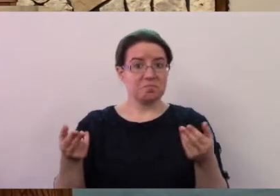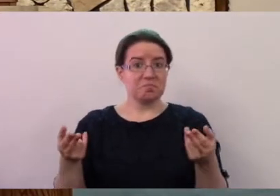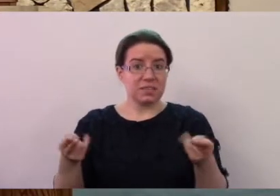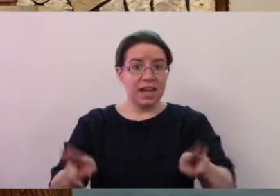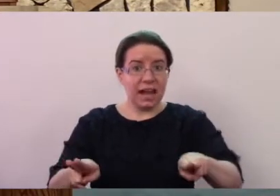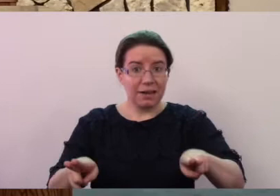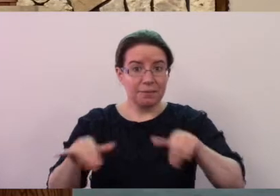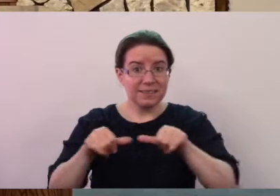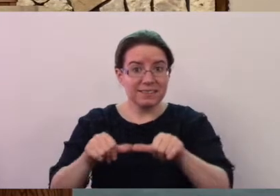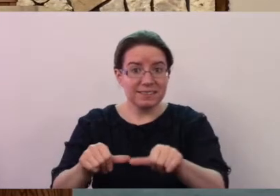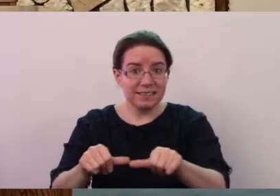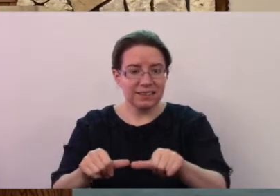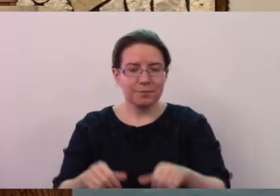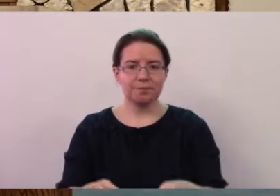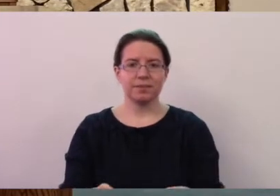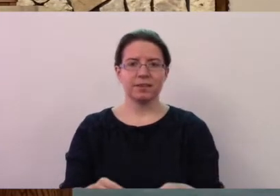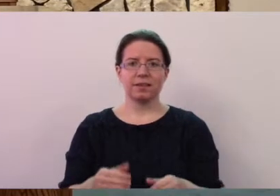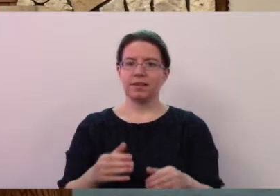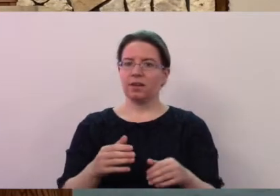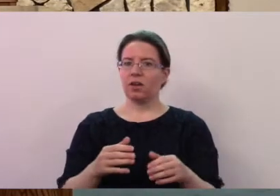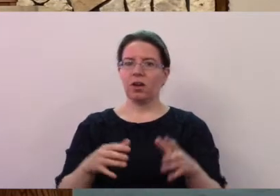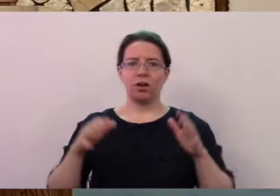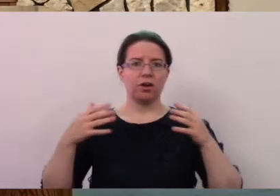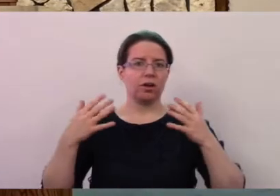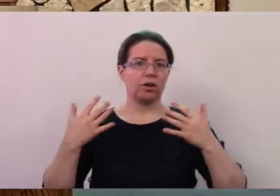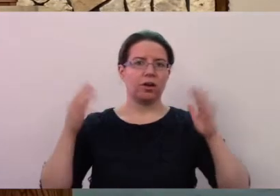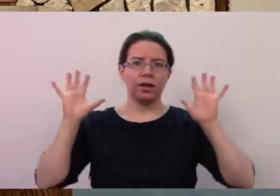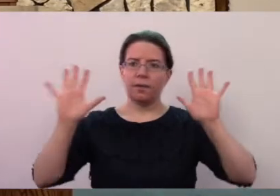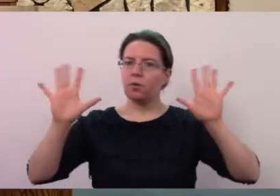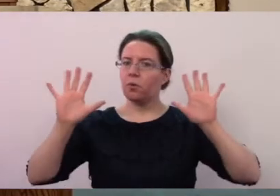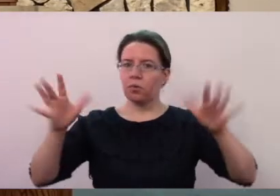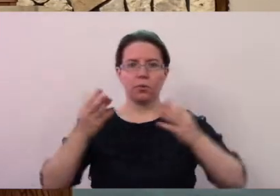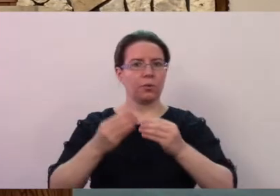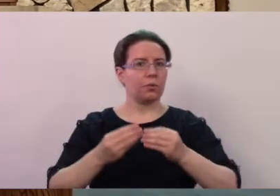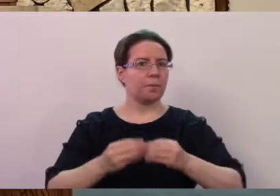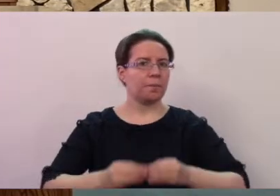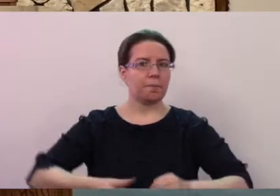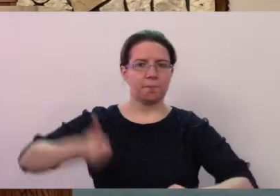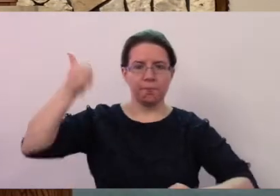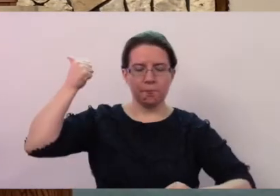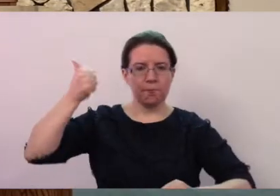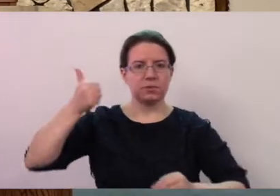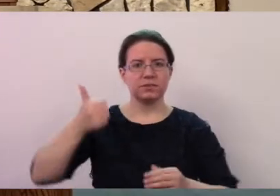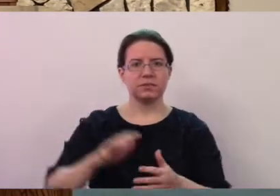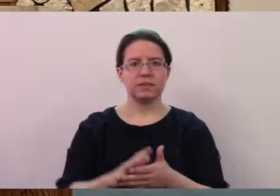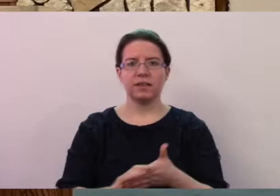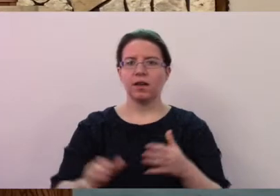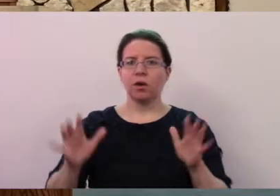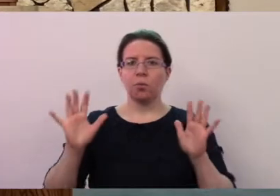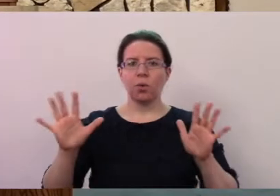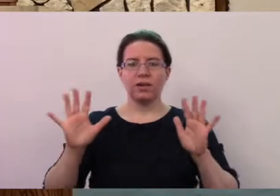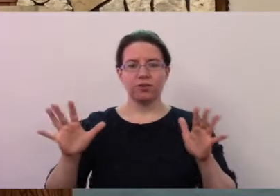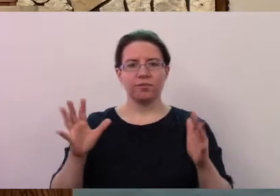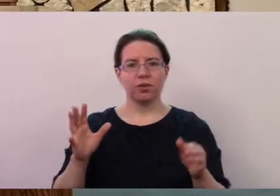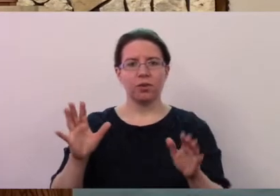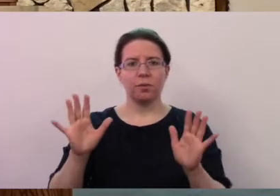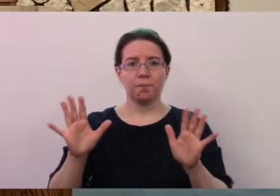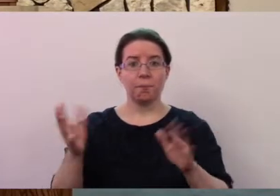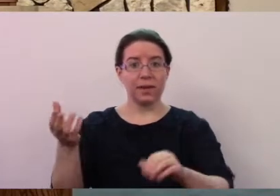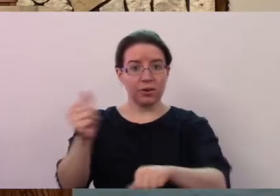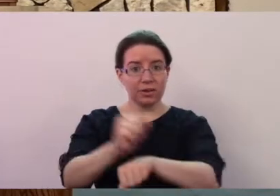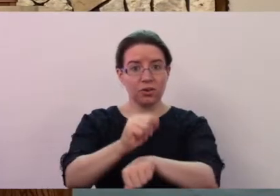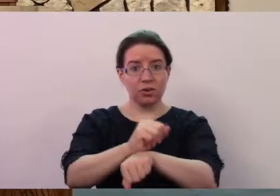greatest miracle is the miracle of salvation. Yes. It always has been and always will be. Amen.